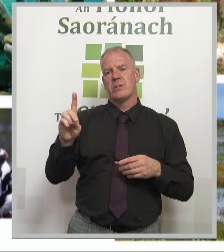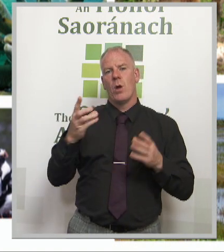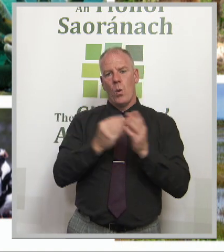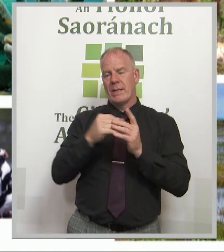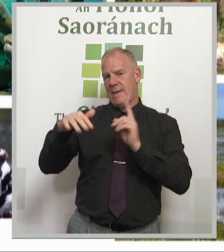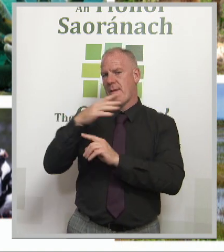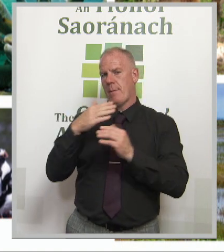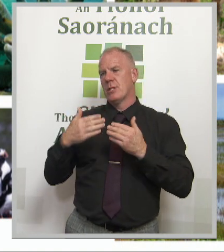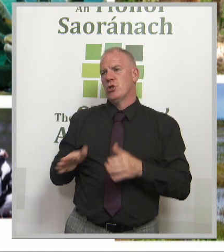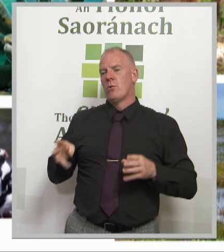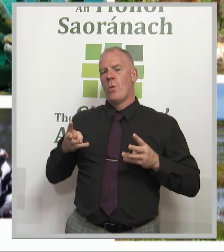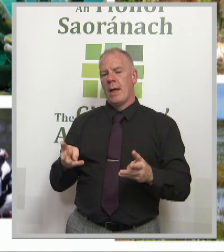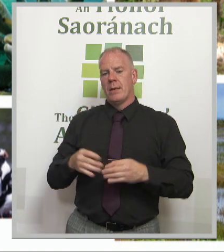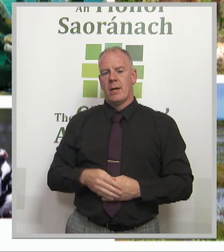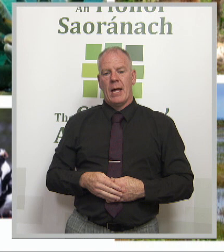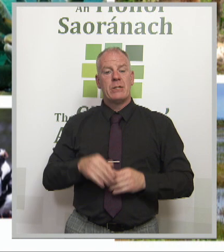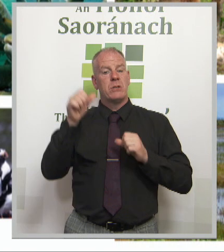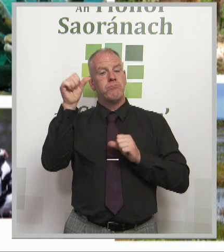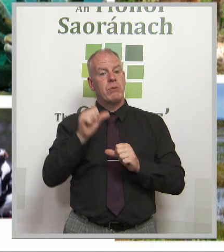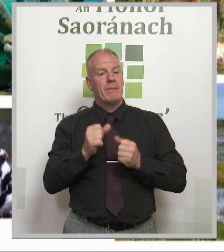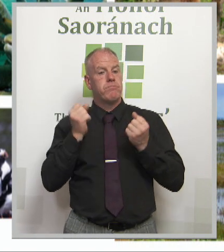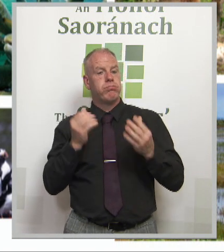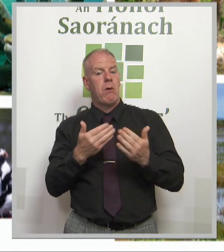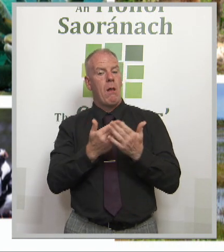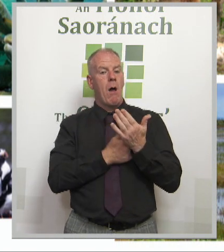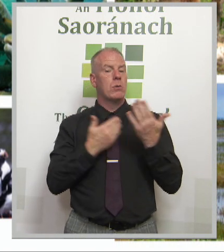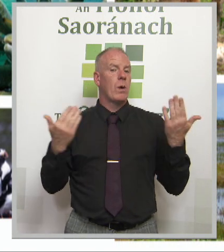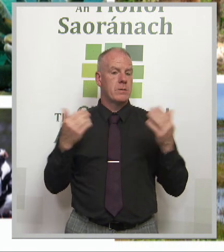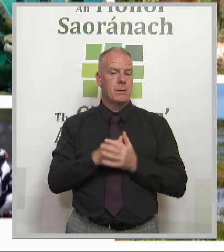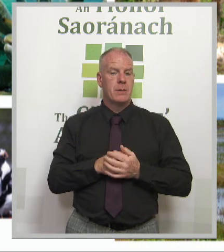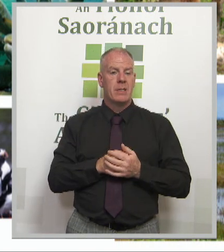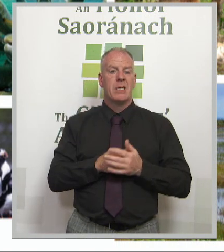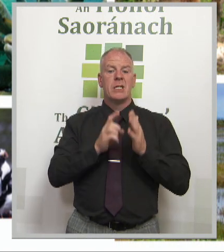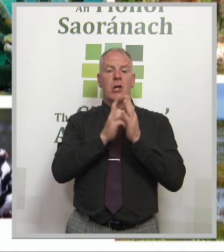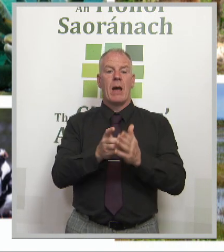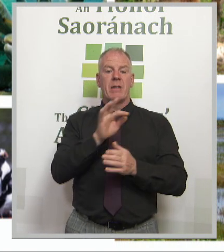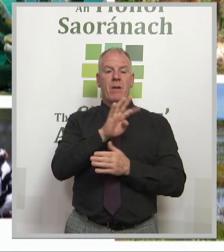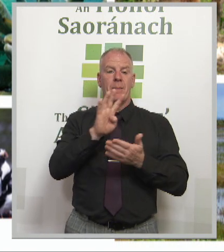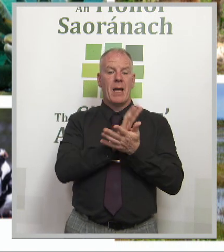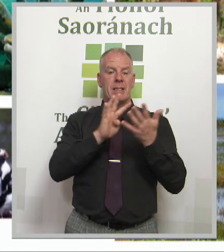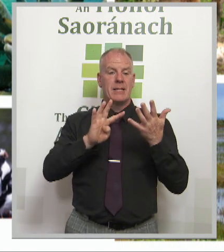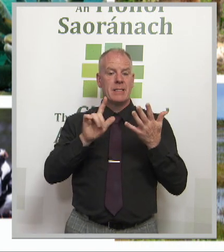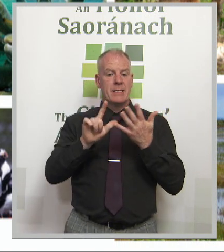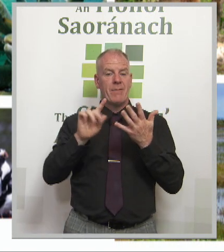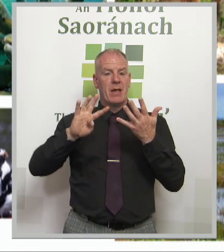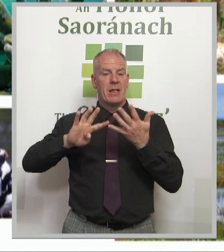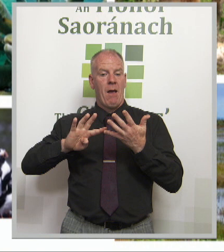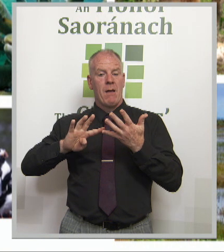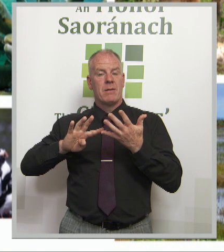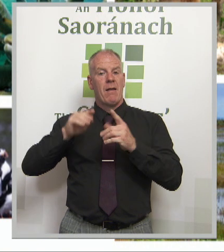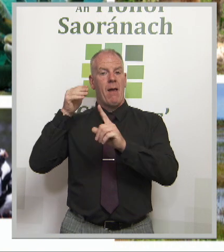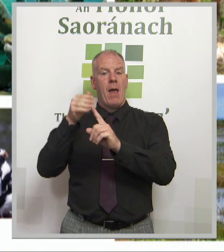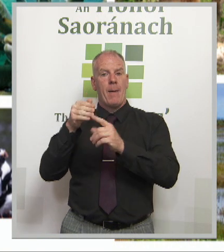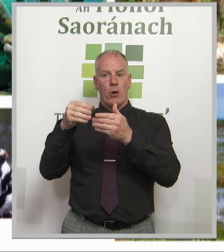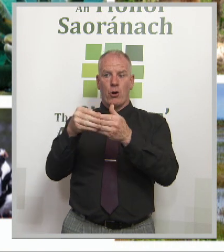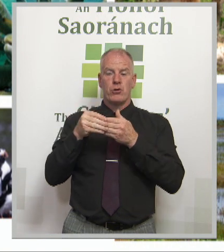more generally. And if I could just briefly introduce them to you, we have a directive from 1979 which sets out to conserve